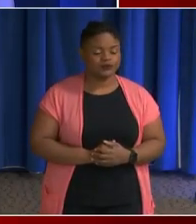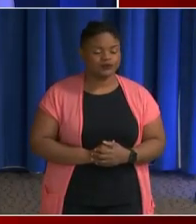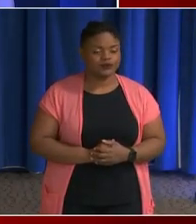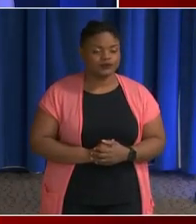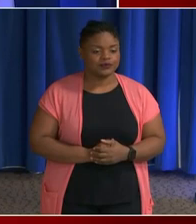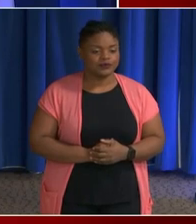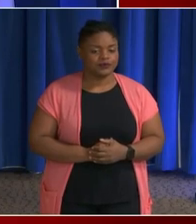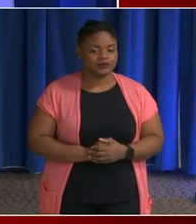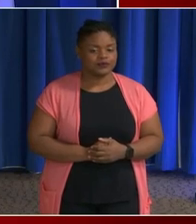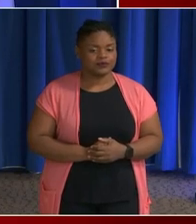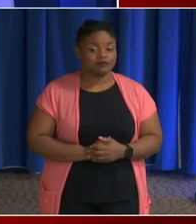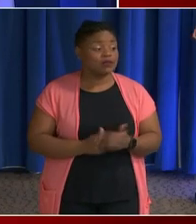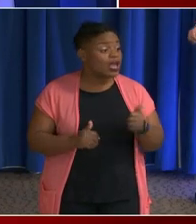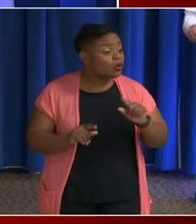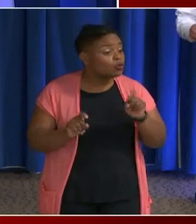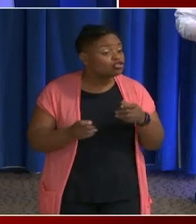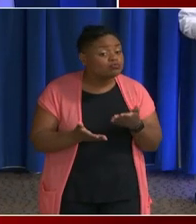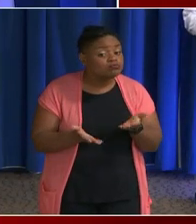Okay,